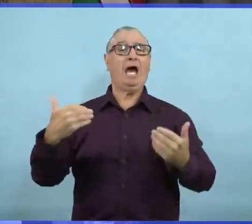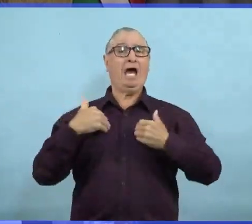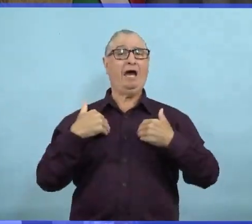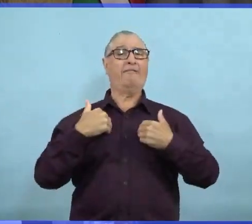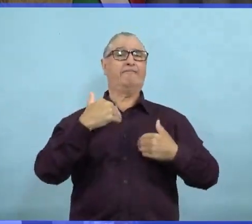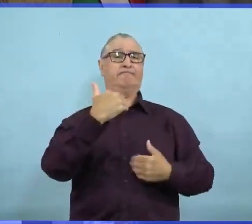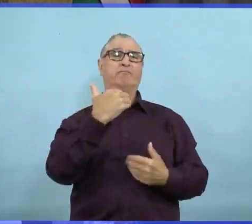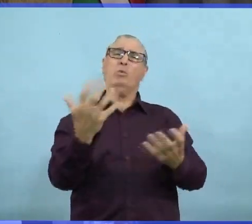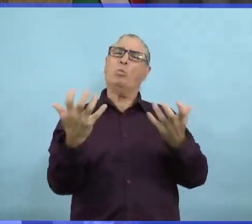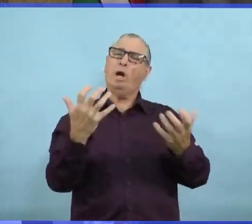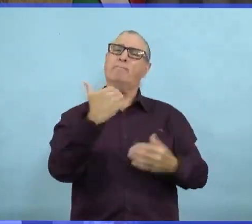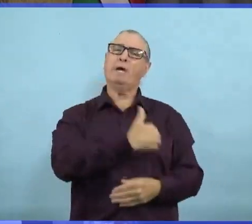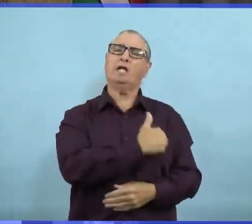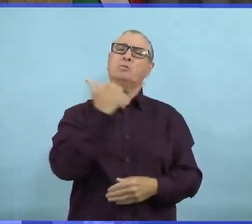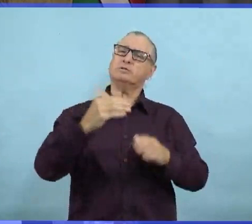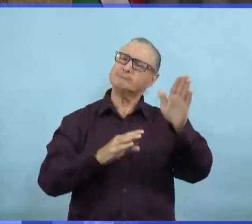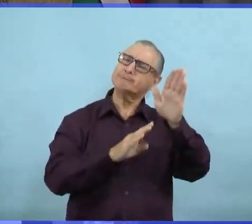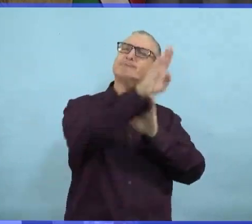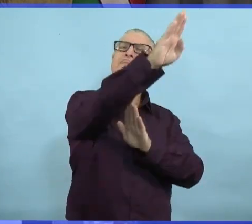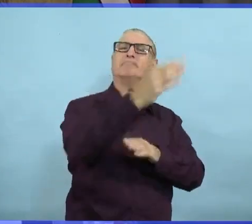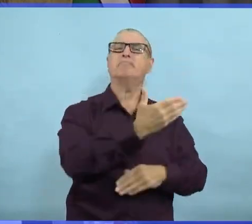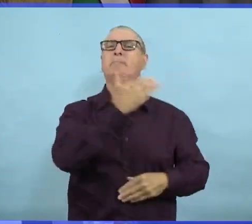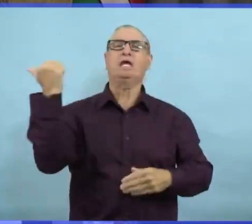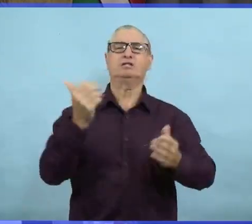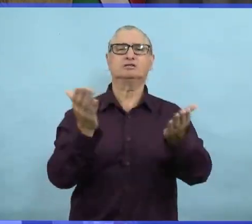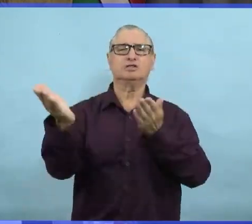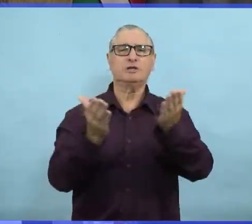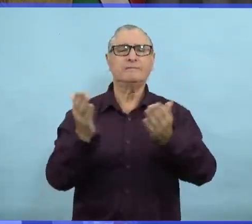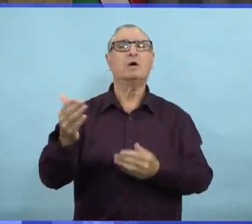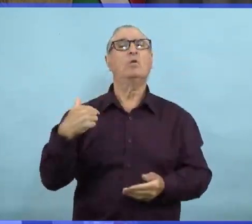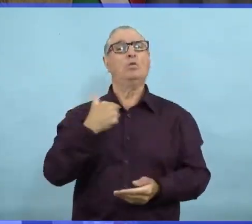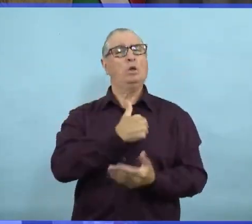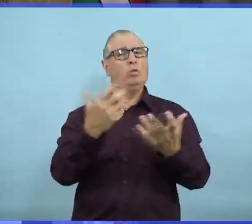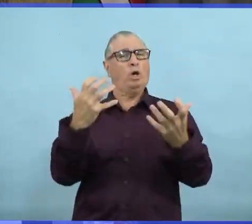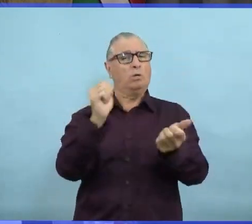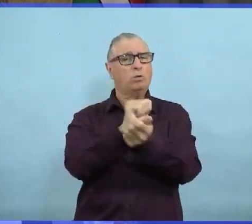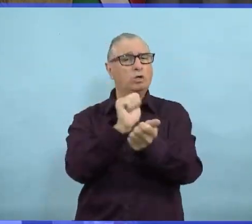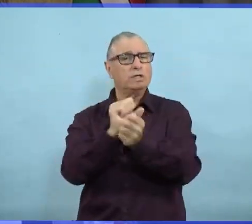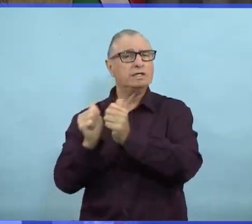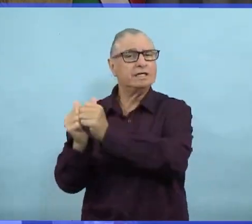We have to find new opportunities together.